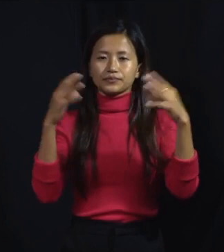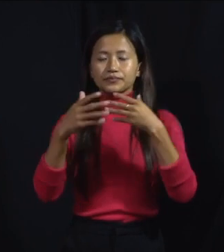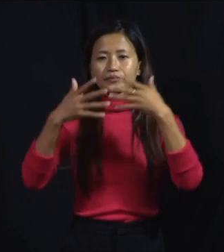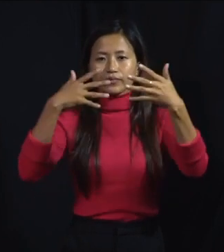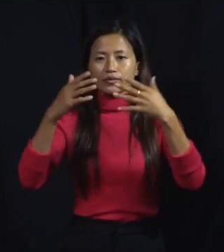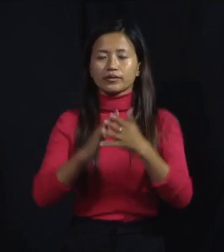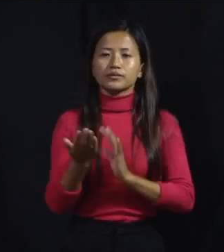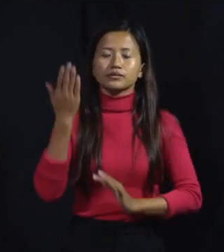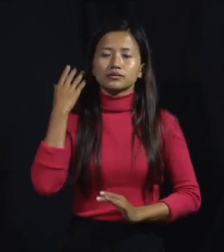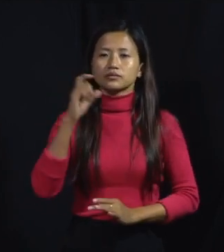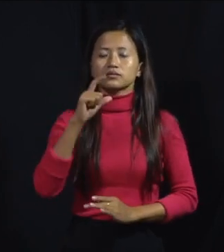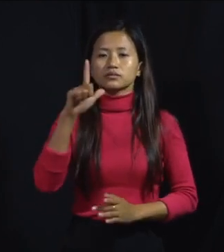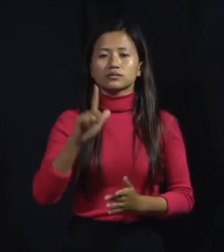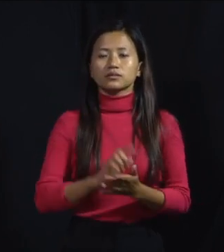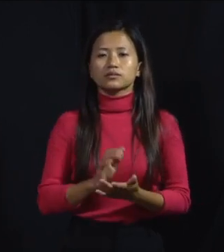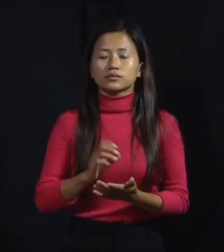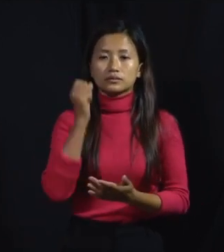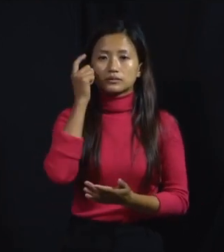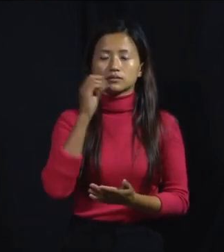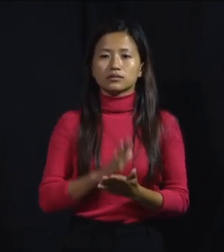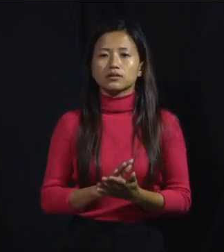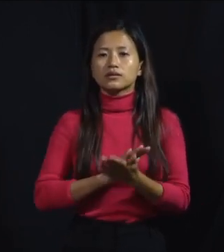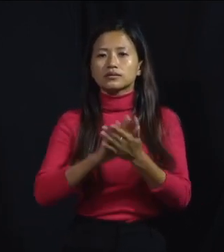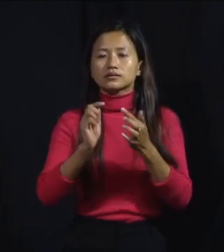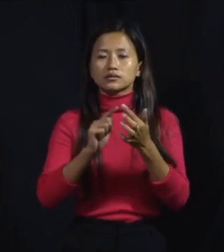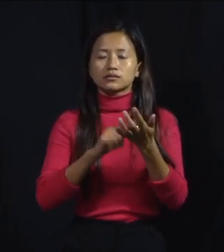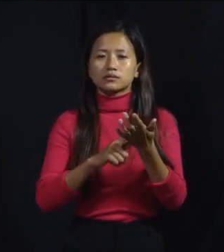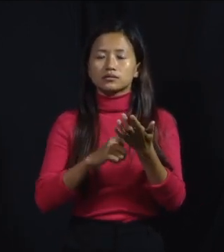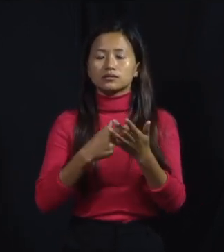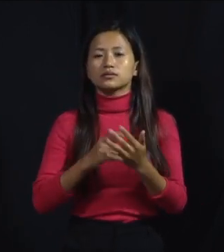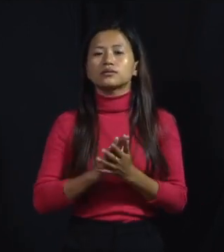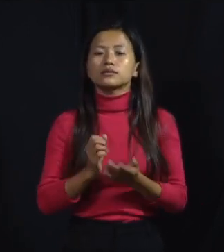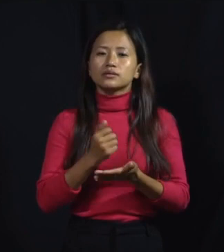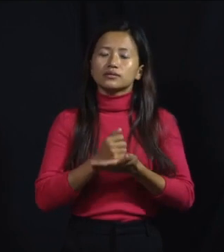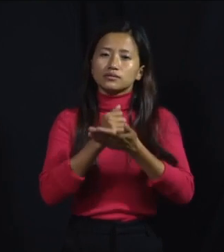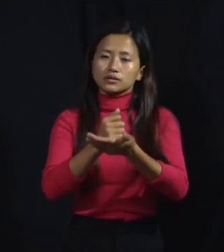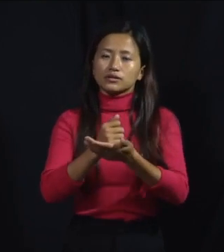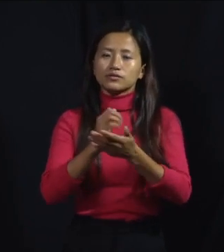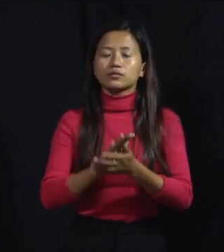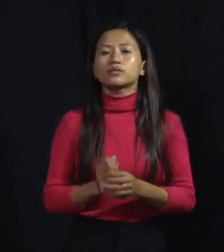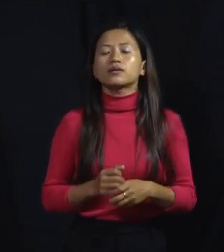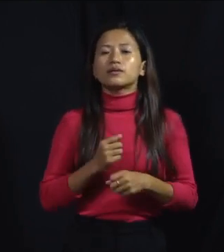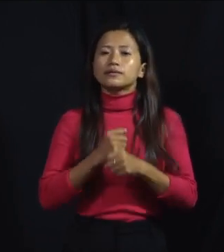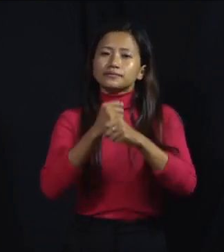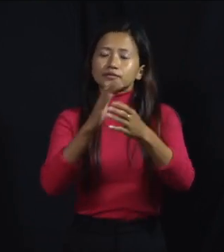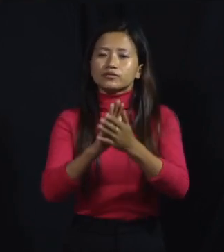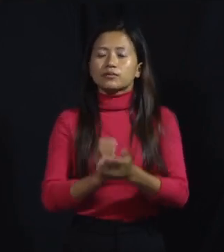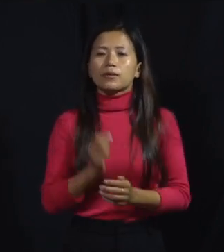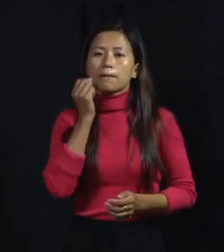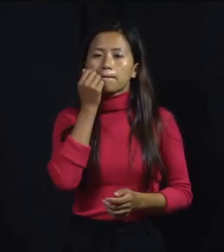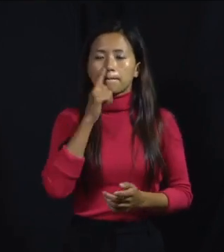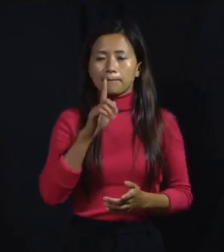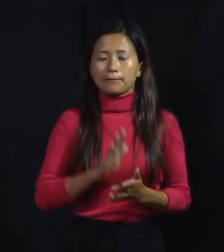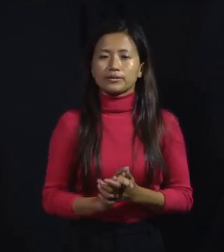class, we have understood that hereditary is something that we get as a gift from our parents, right? It's not